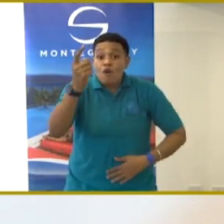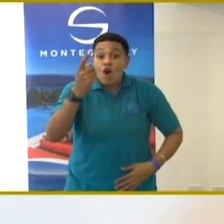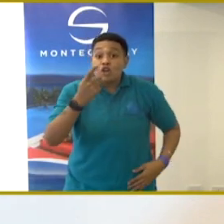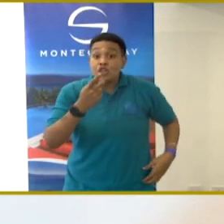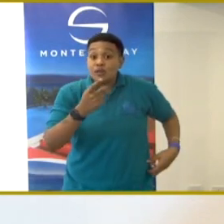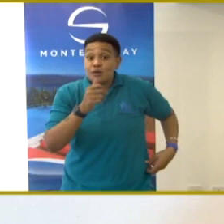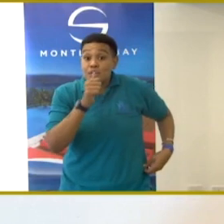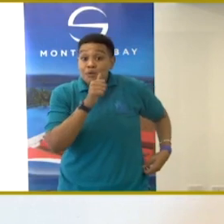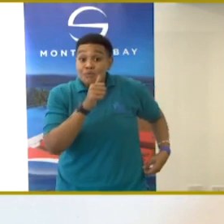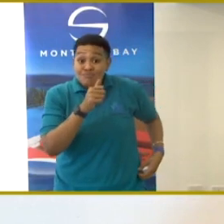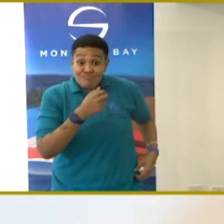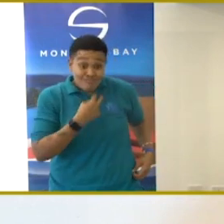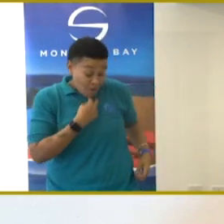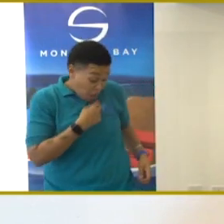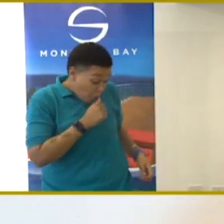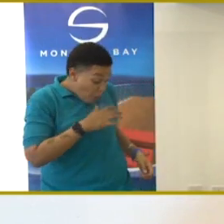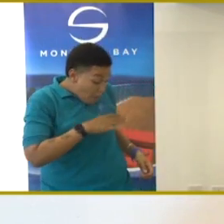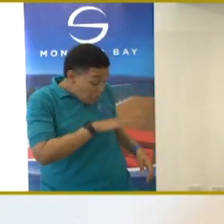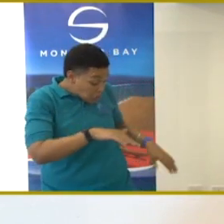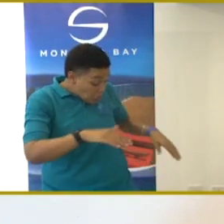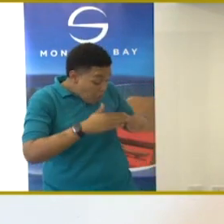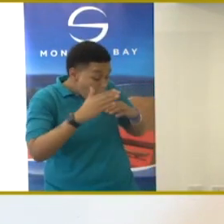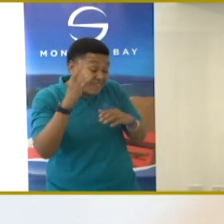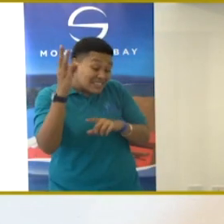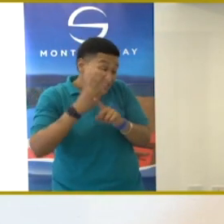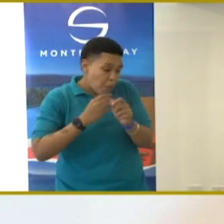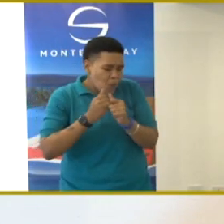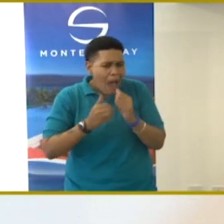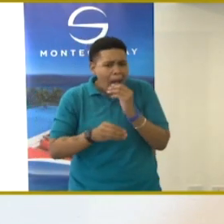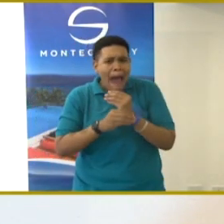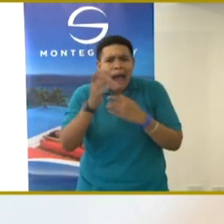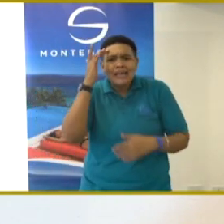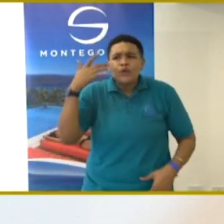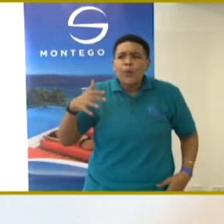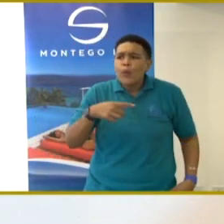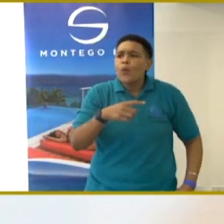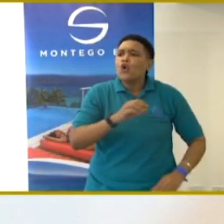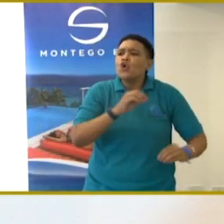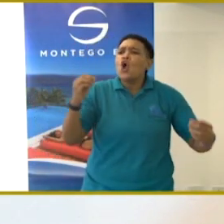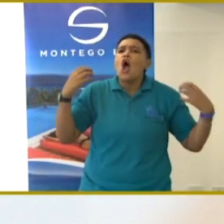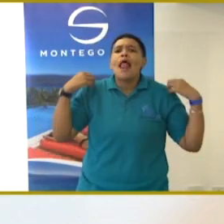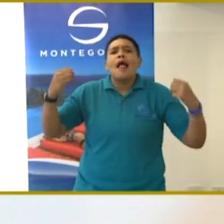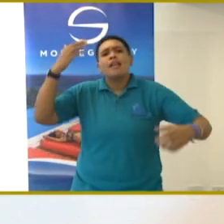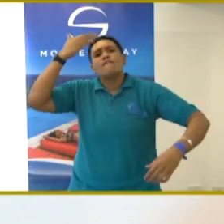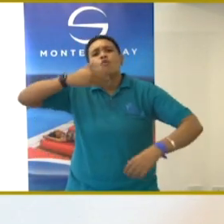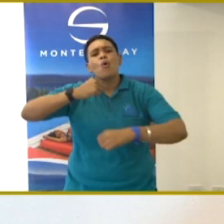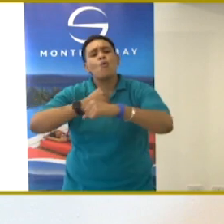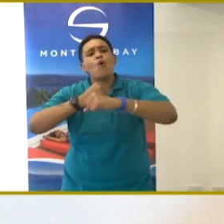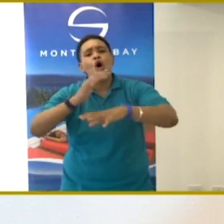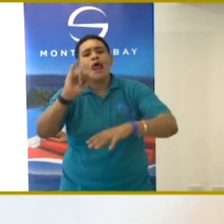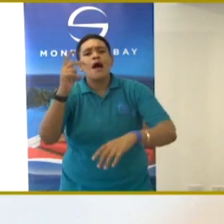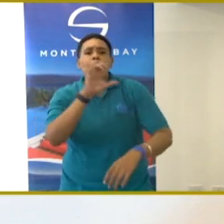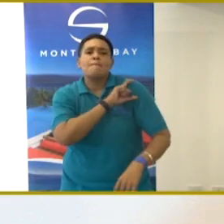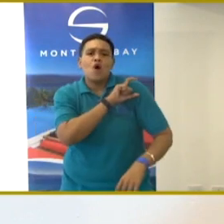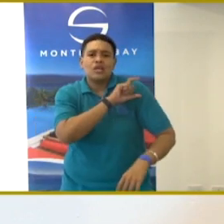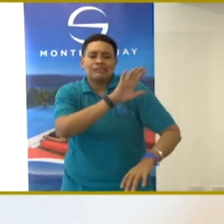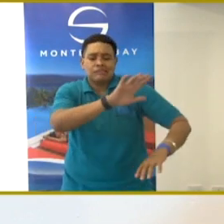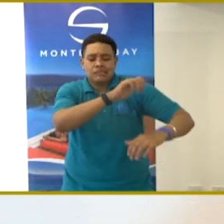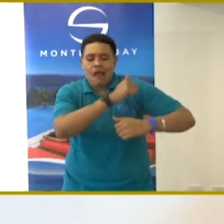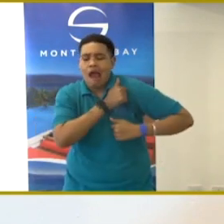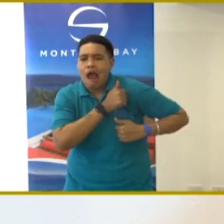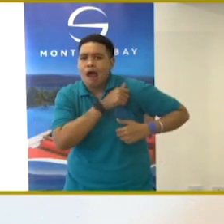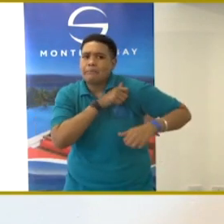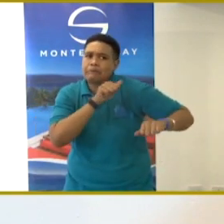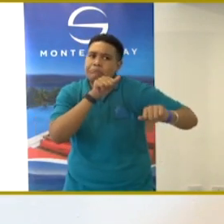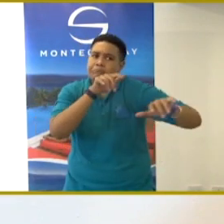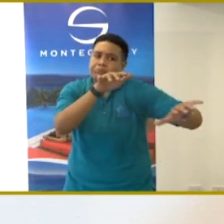women, children over 6 months with chronic illnesses, non-health frontline workers such as the police officers, army,